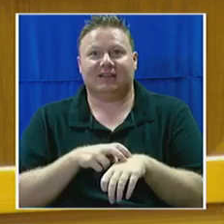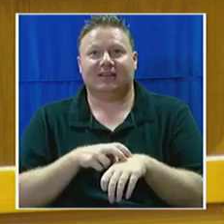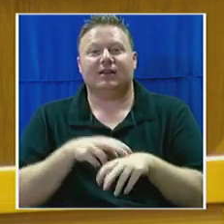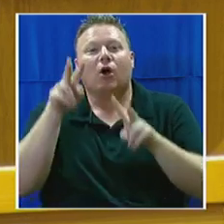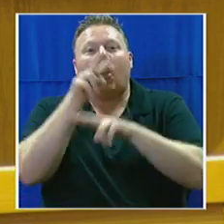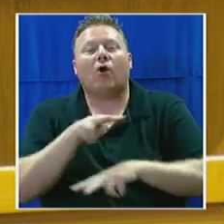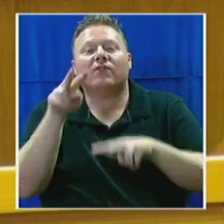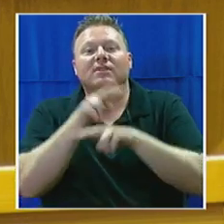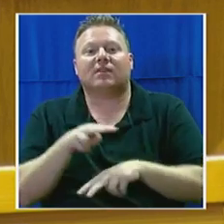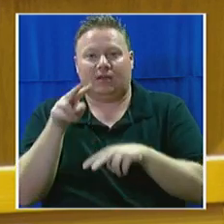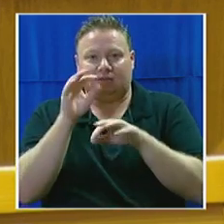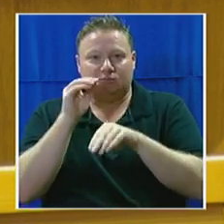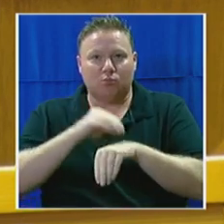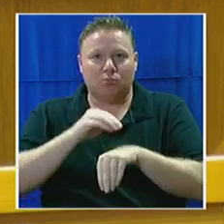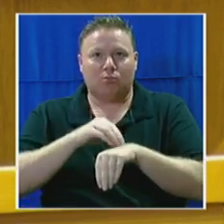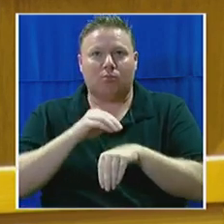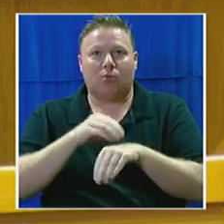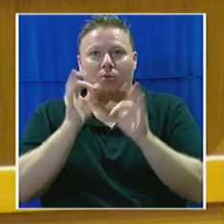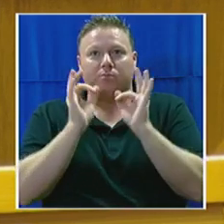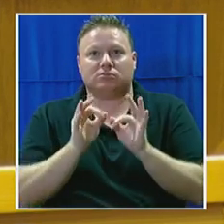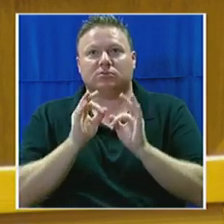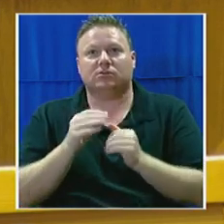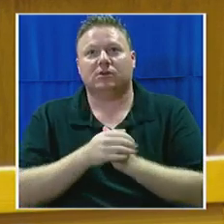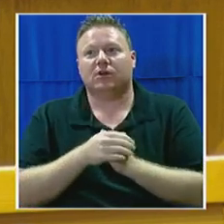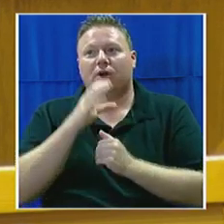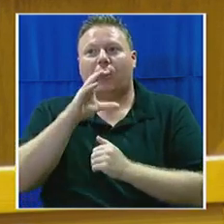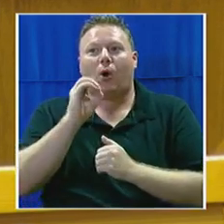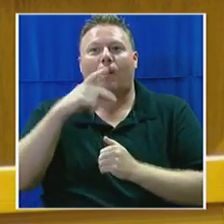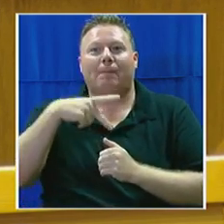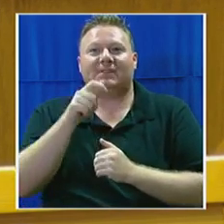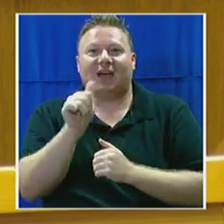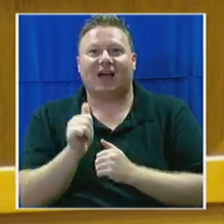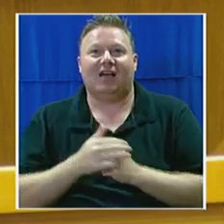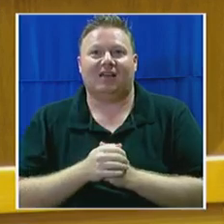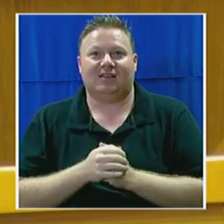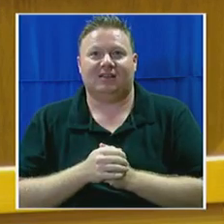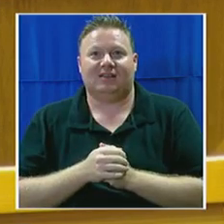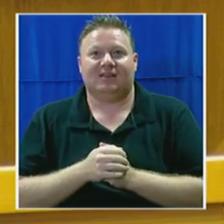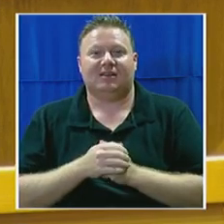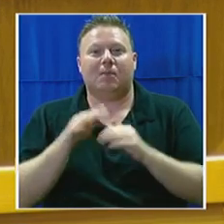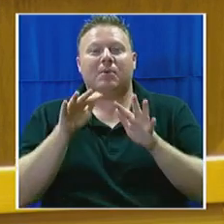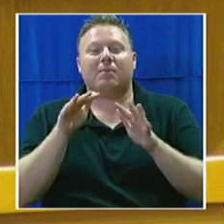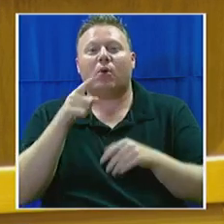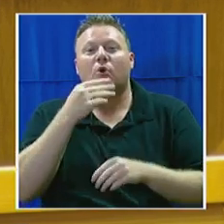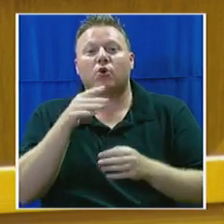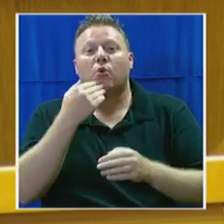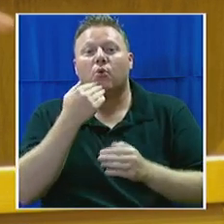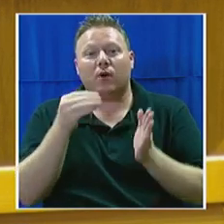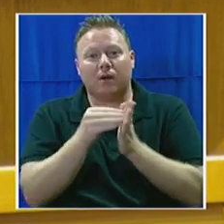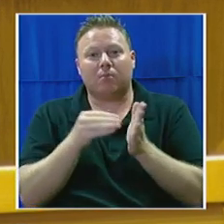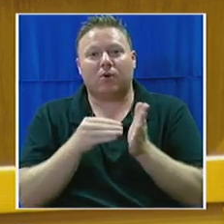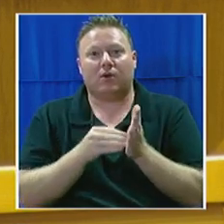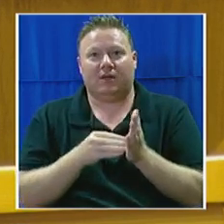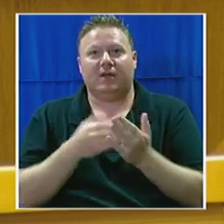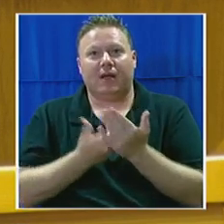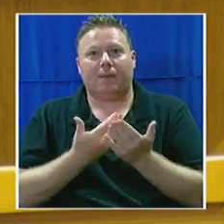oversight, particularly by COCTA. You need to ensure that those you employ have the capacity and the capability